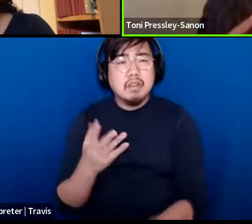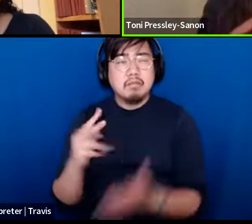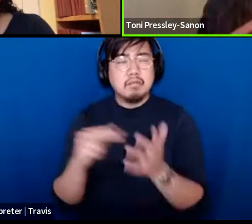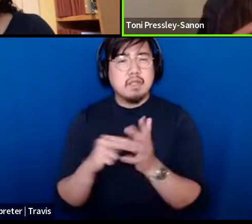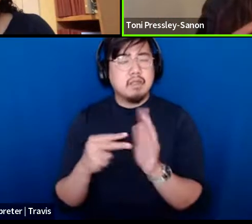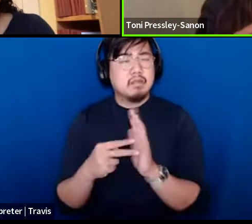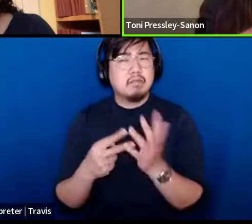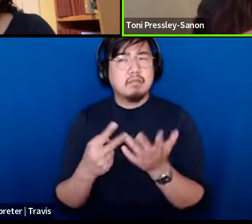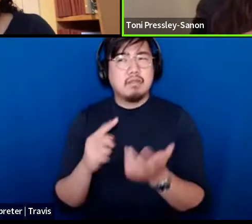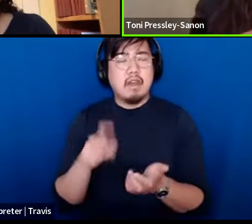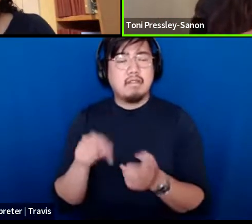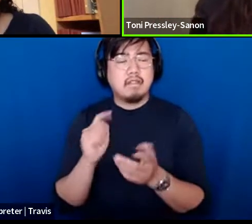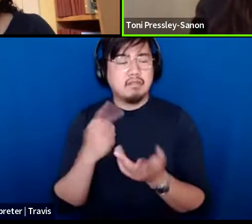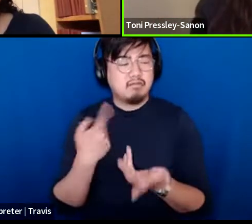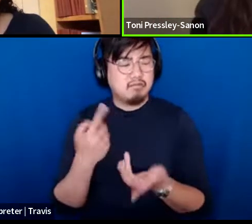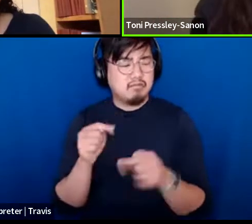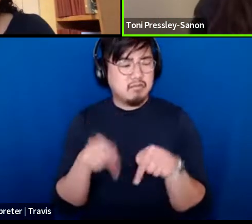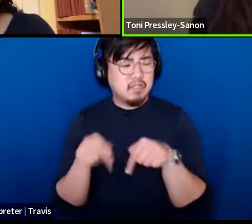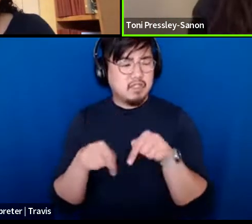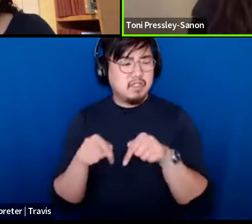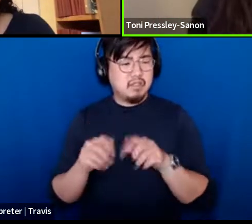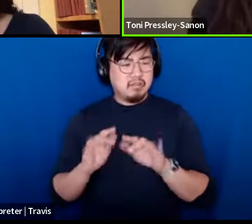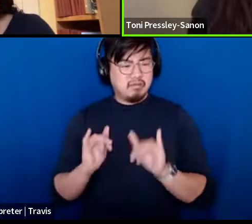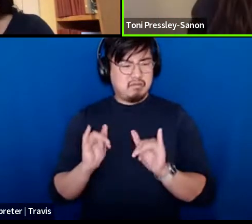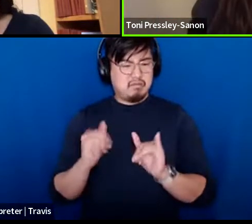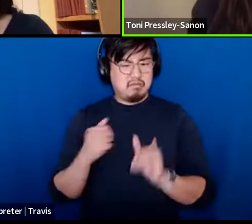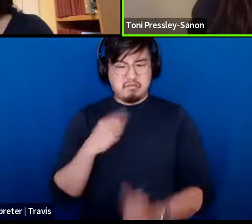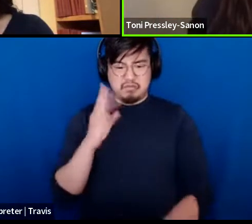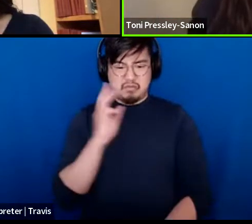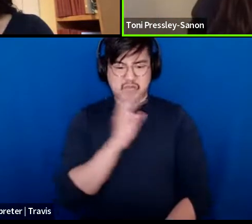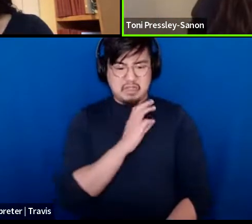for a moment and think, oh, this is weird?